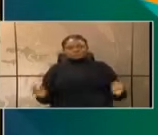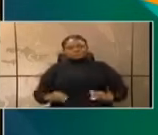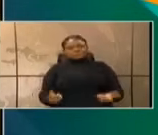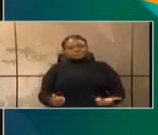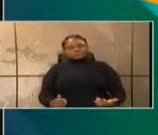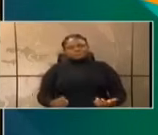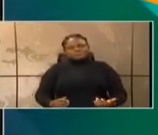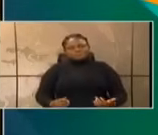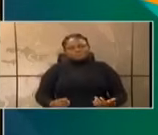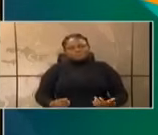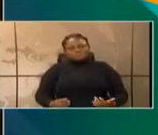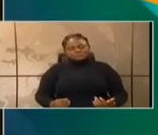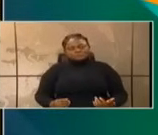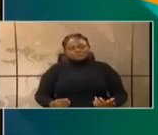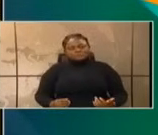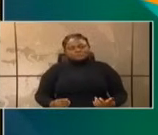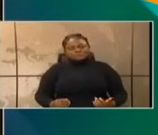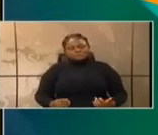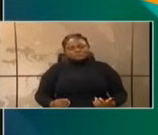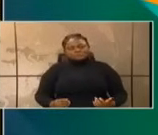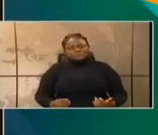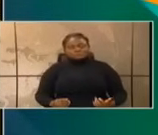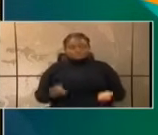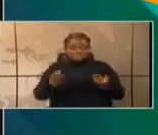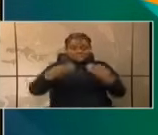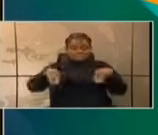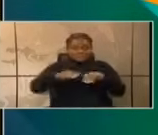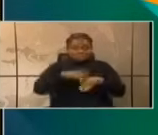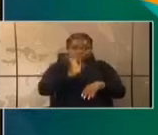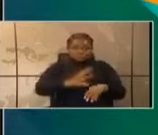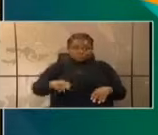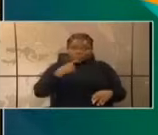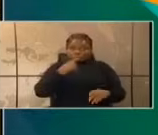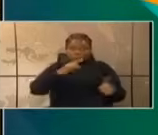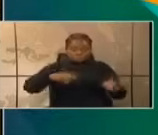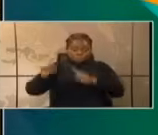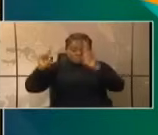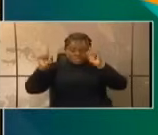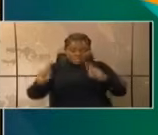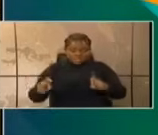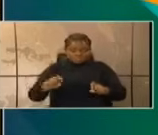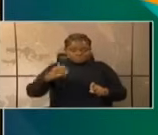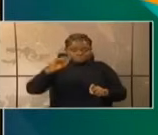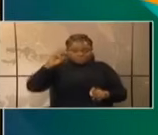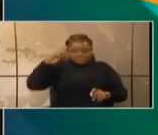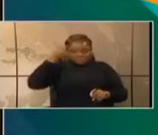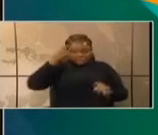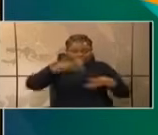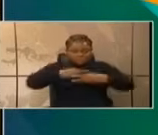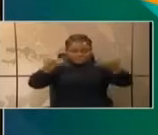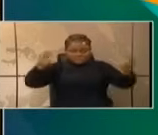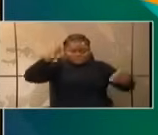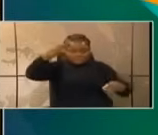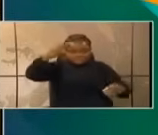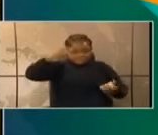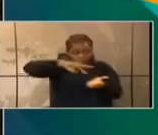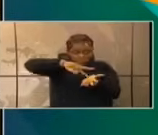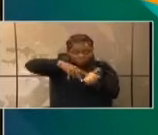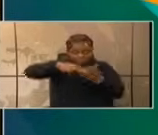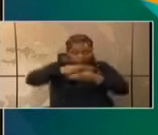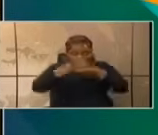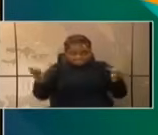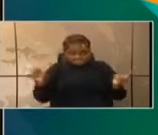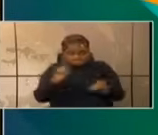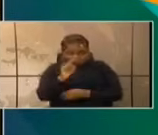Meteor Bunsan, sir, Meteor Bunsan. Yeah, man, I quote JSS Absono. Why not buy a bread mathematical set? Meteor Bunsan, sir, Meteor Bunsan.